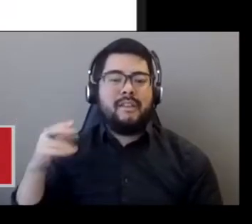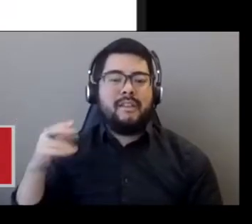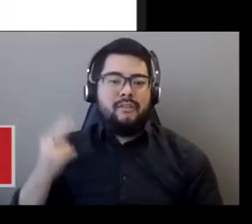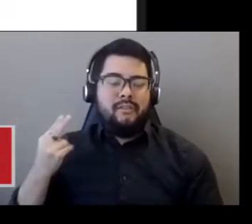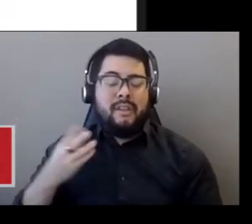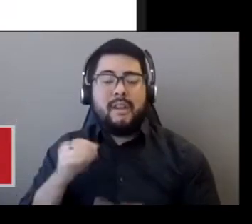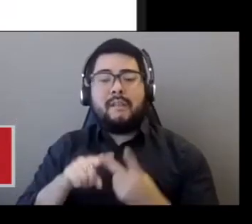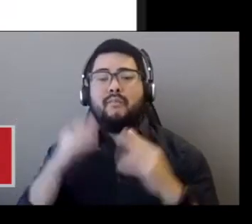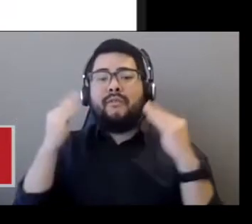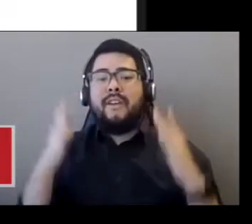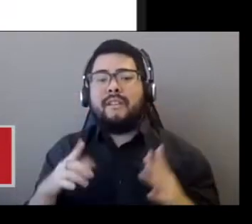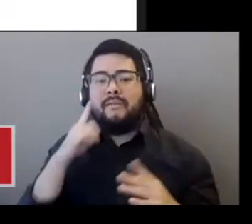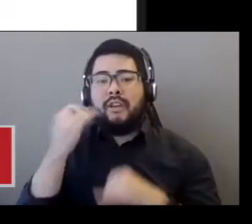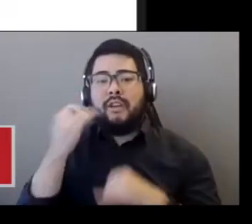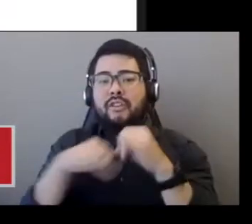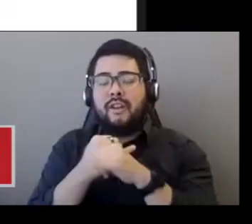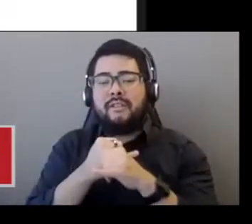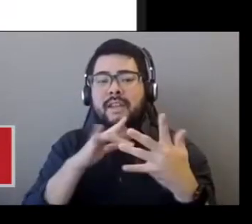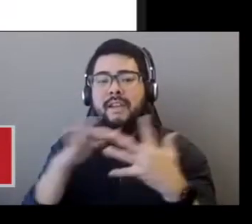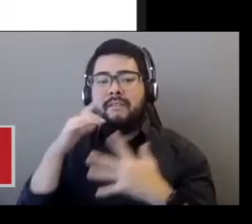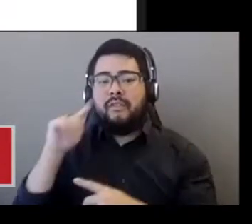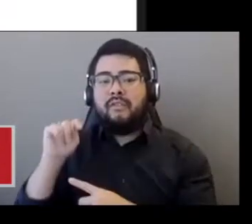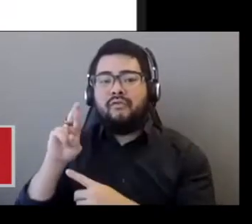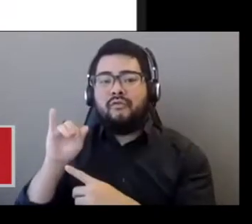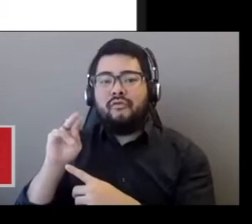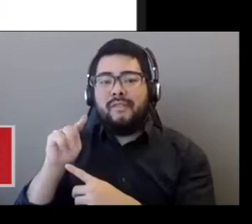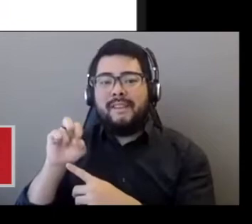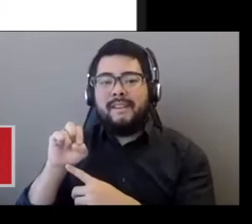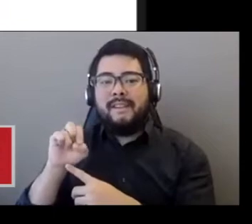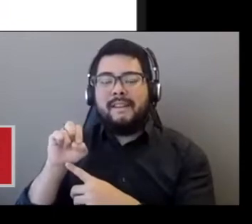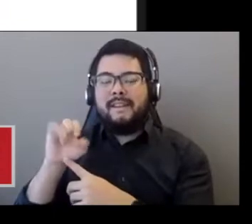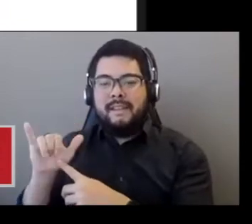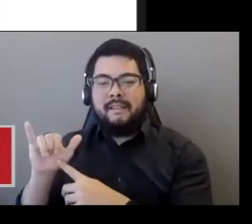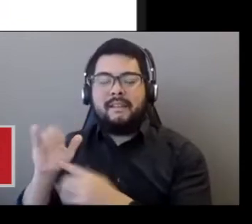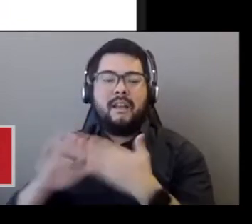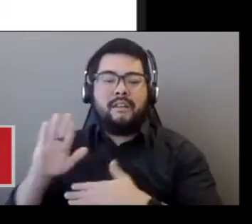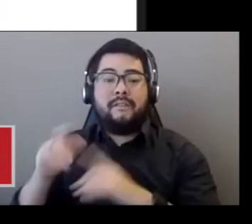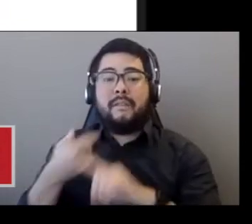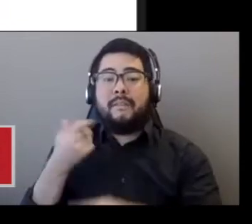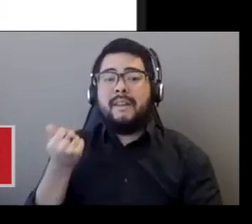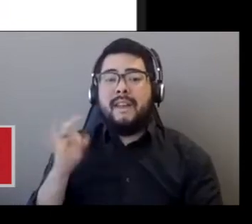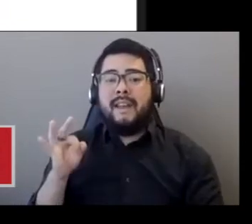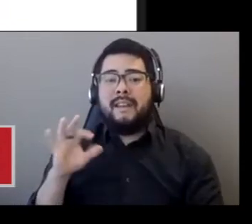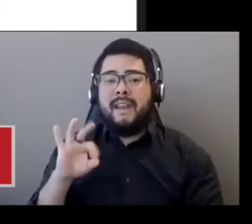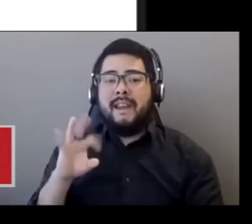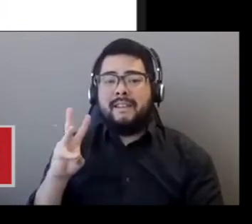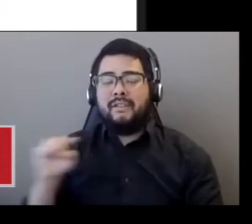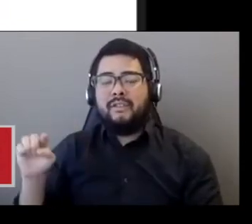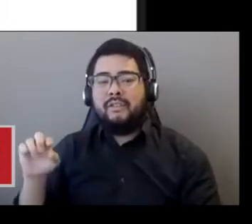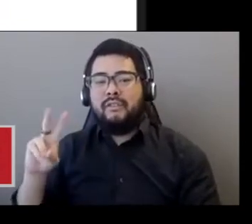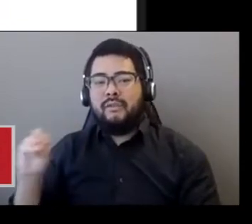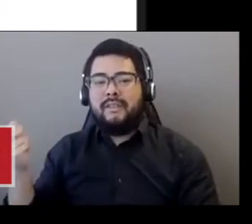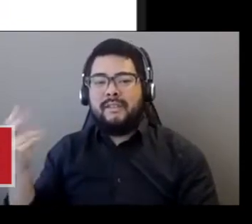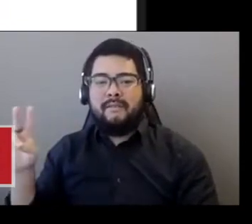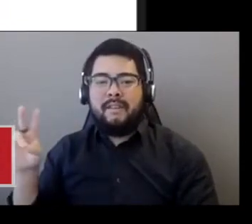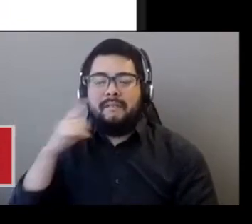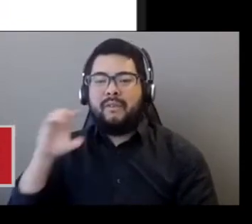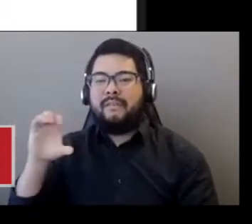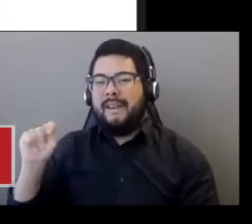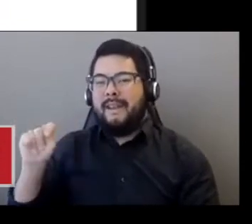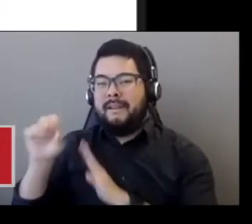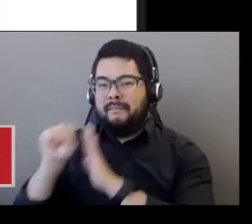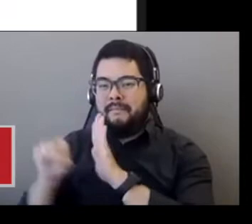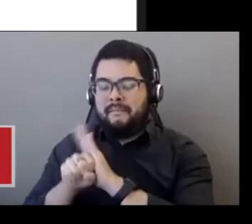international studies at Trinity College in Hartford, Connecticut from 1996 to 2017. Also